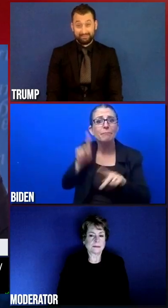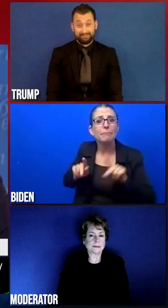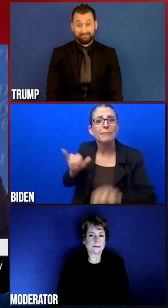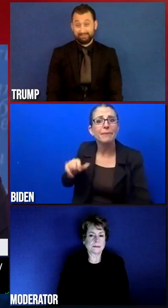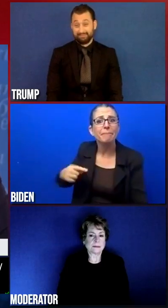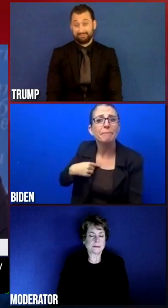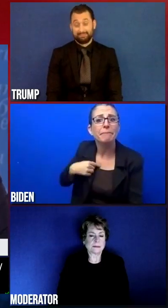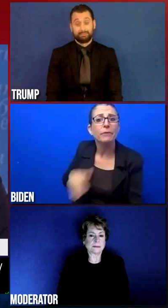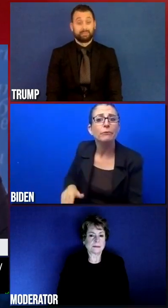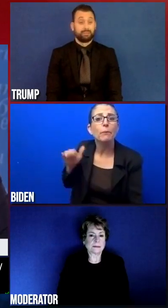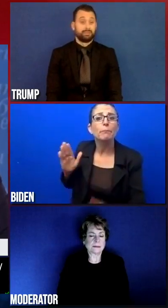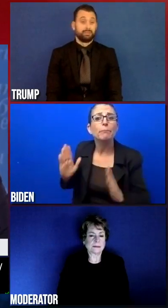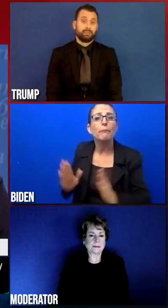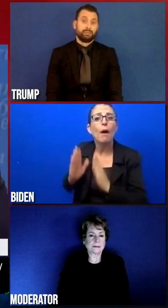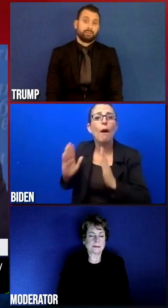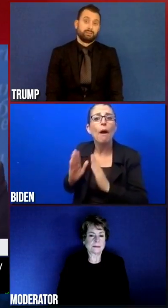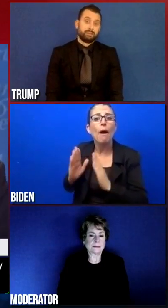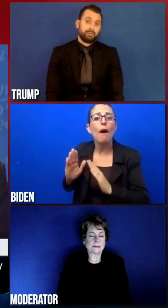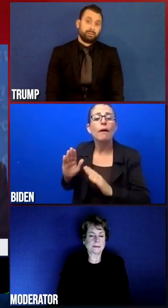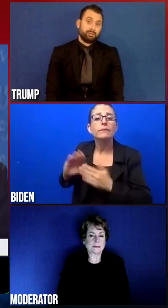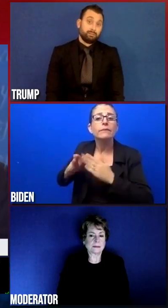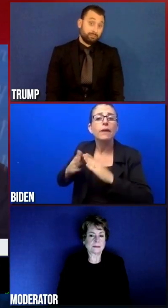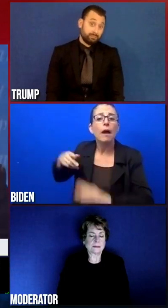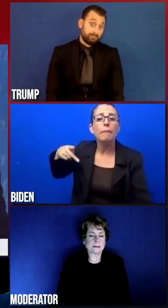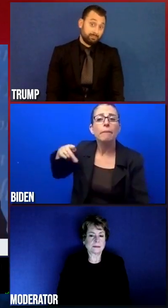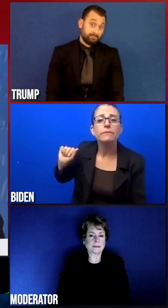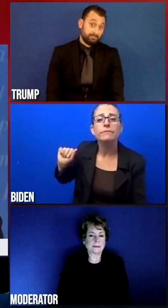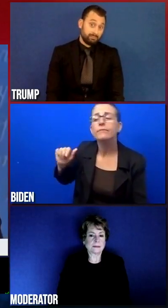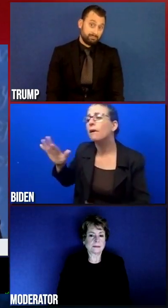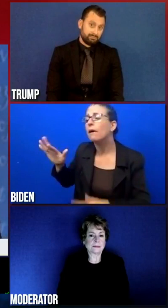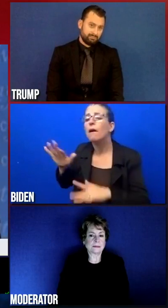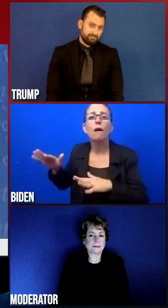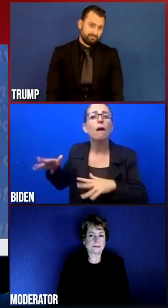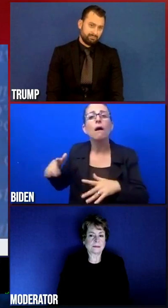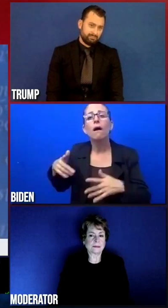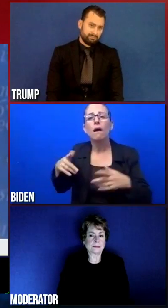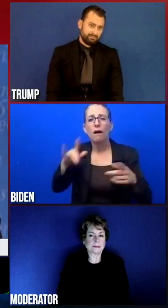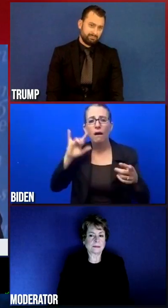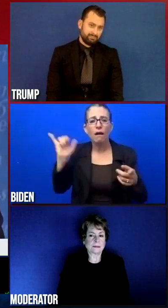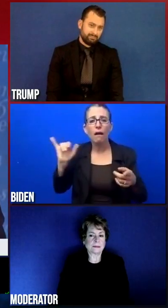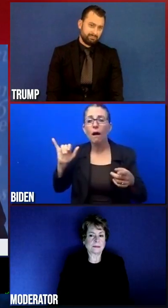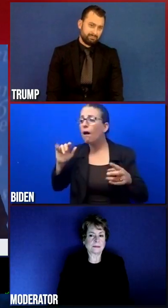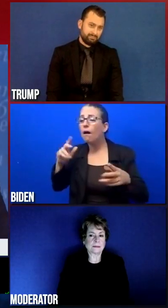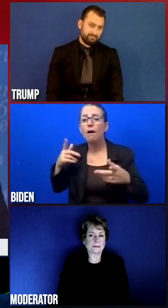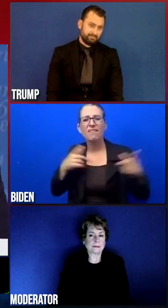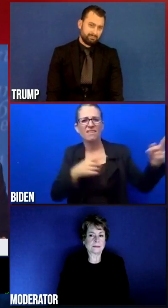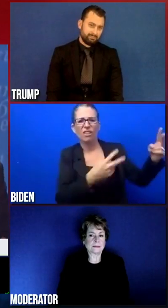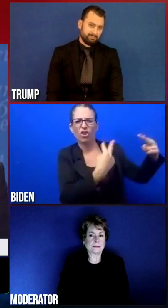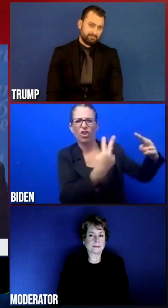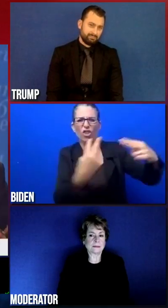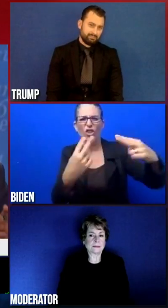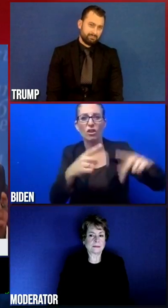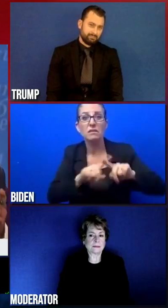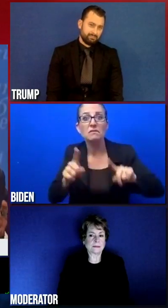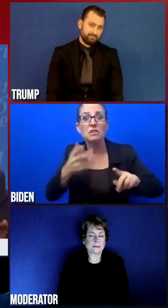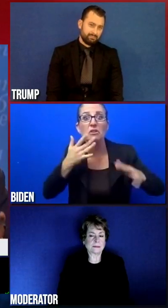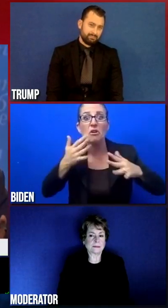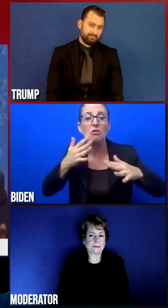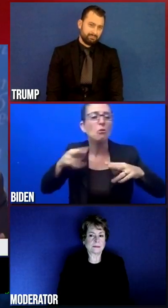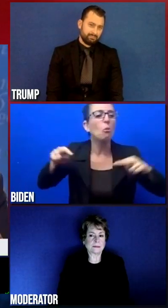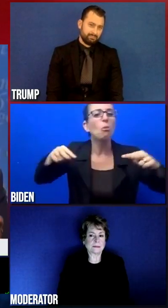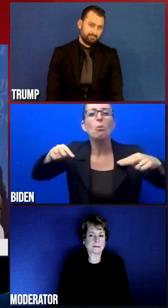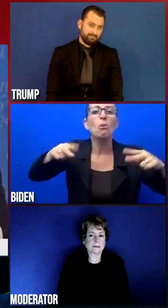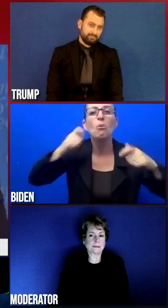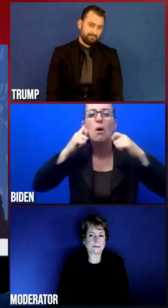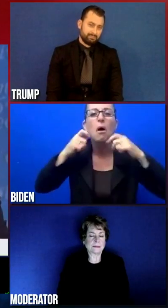a different color. In fact, we're all Americans. The only way we're going to bring this country together is bring everybody together. There's nothing we